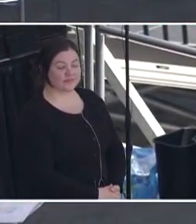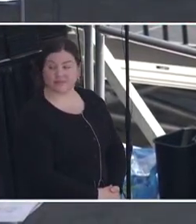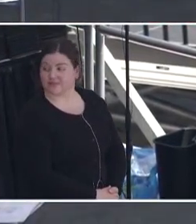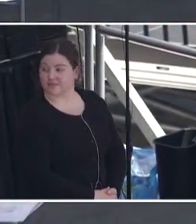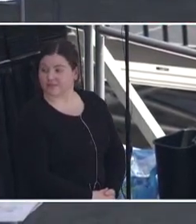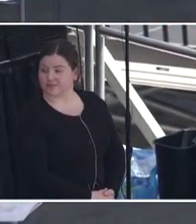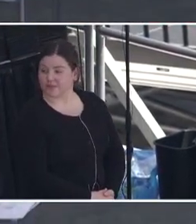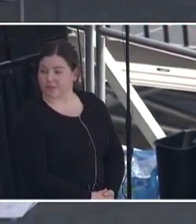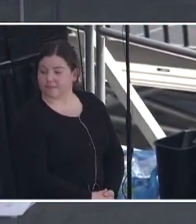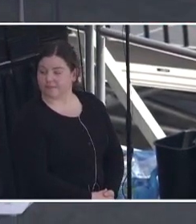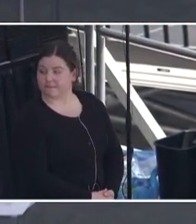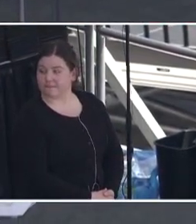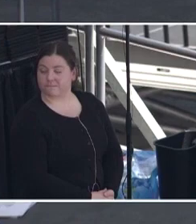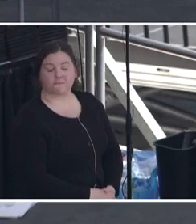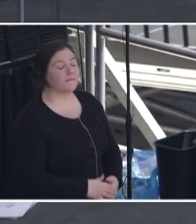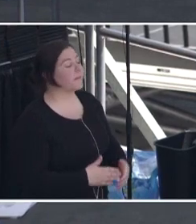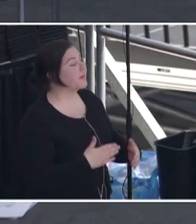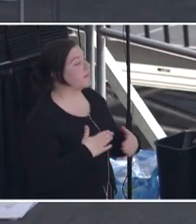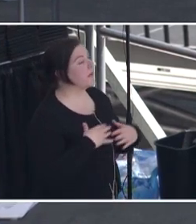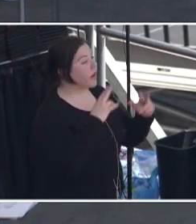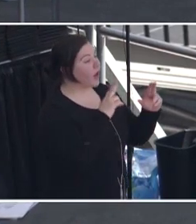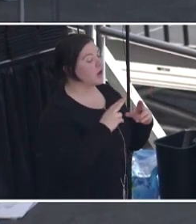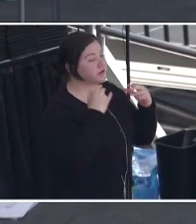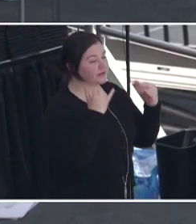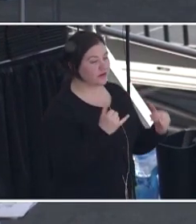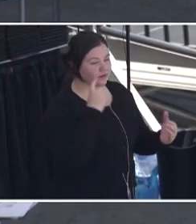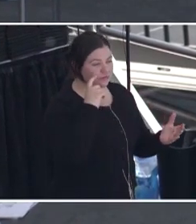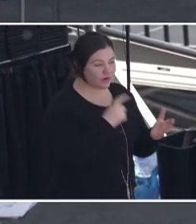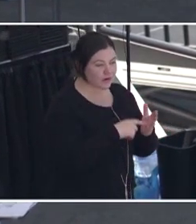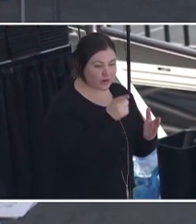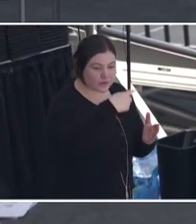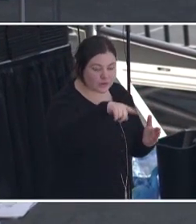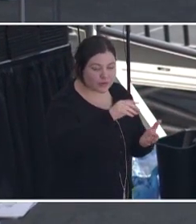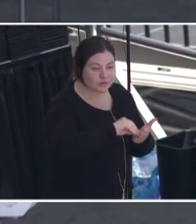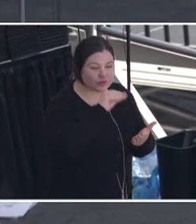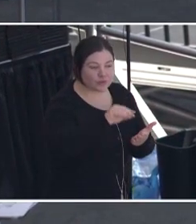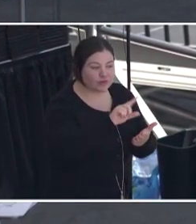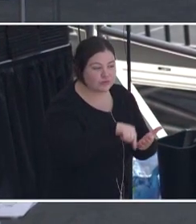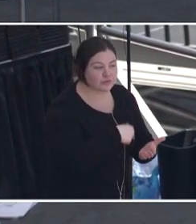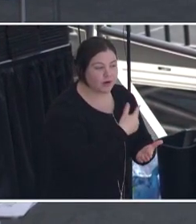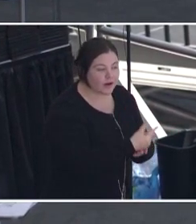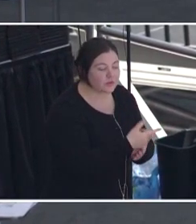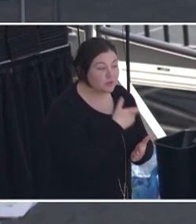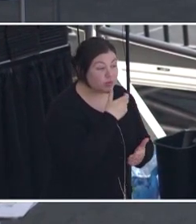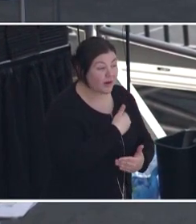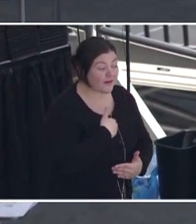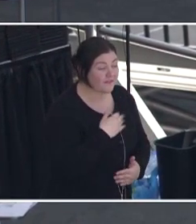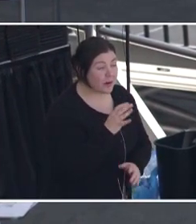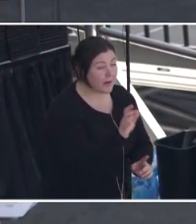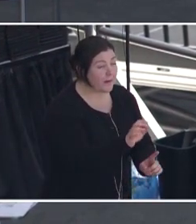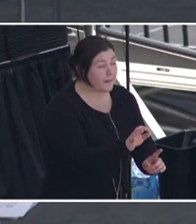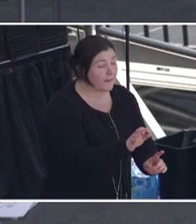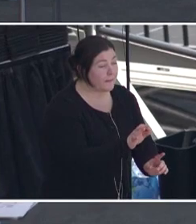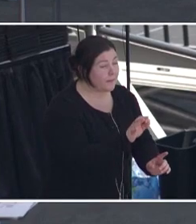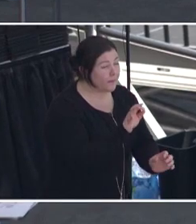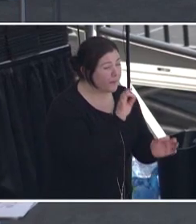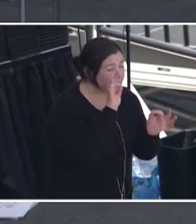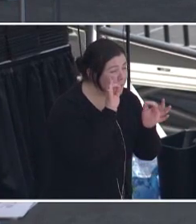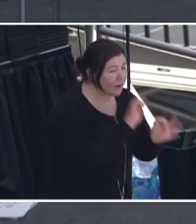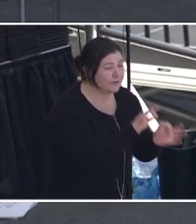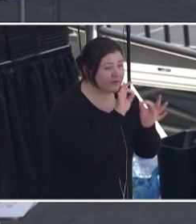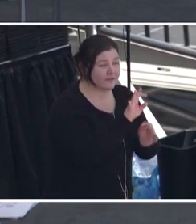It is my honor to recognize those graduates who have achieved a perfect 4.0 grade